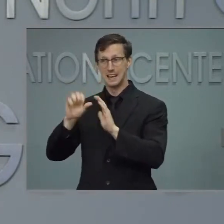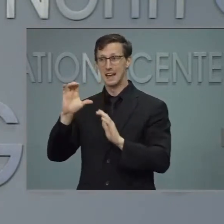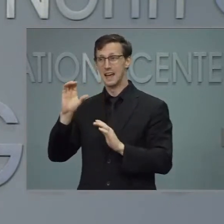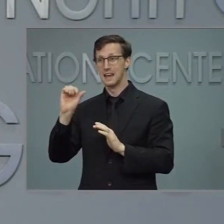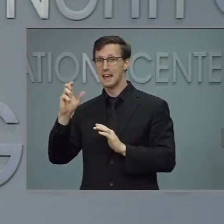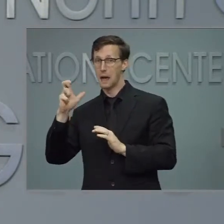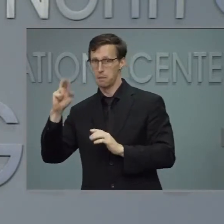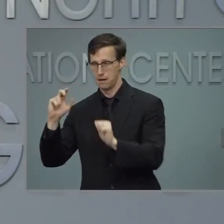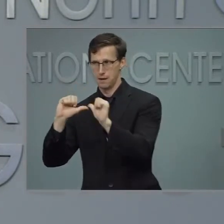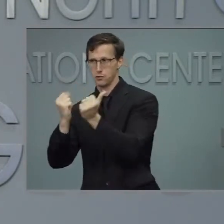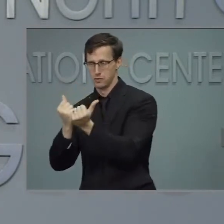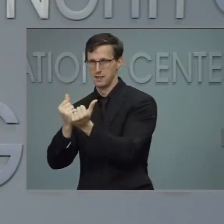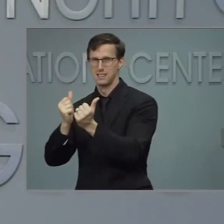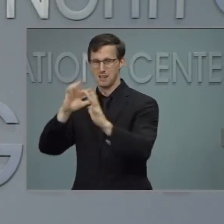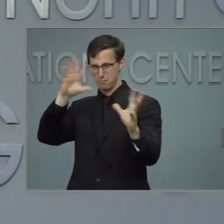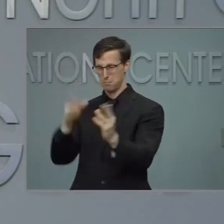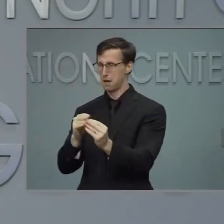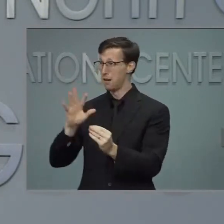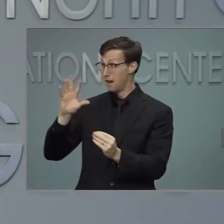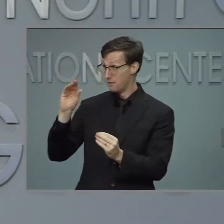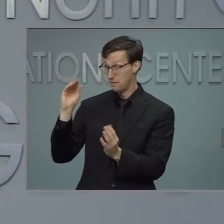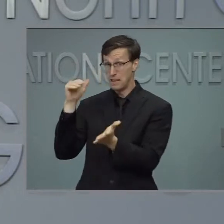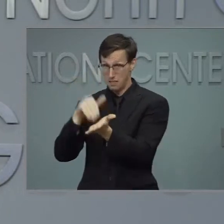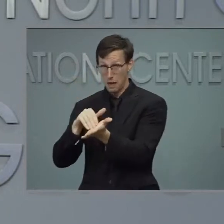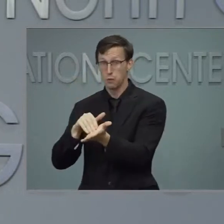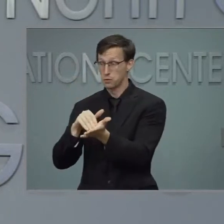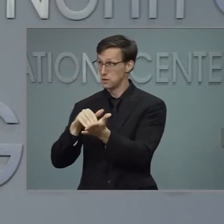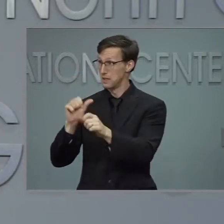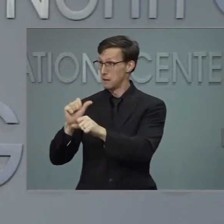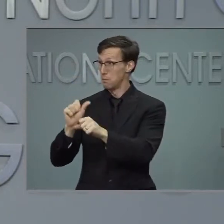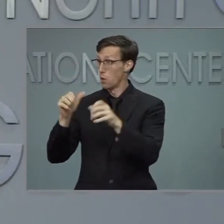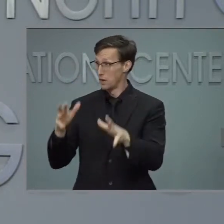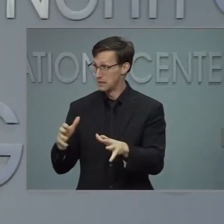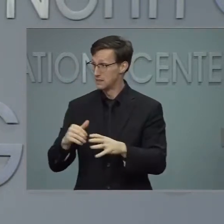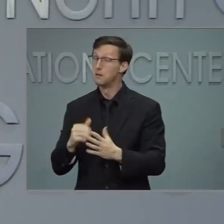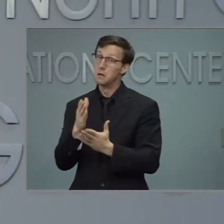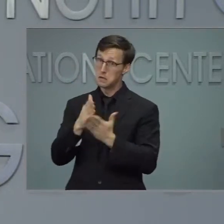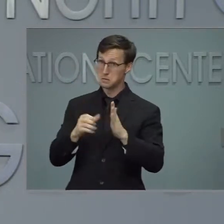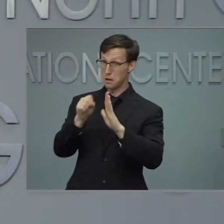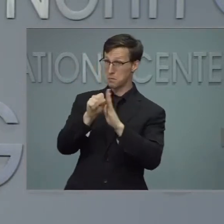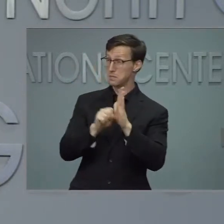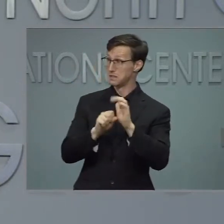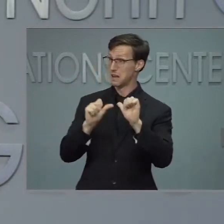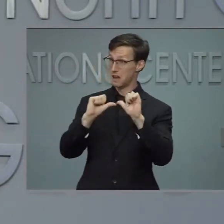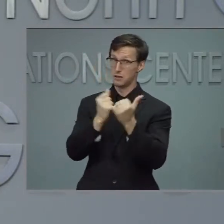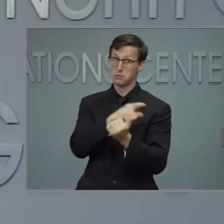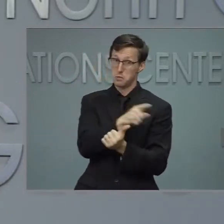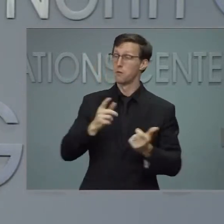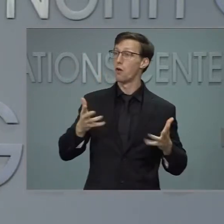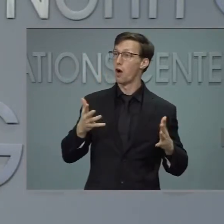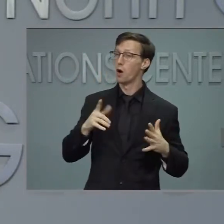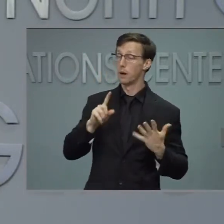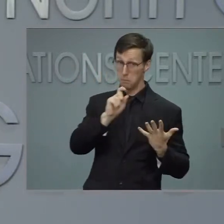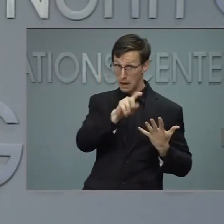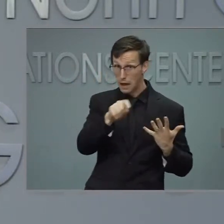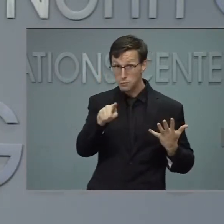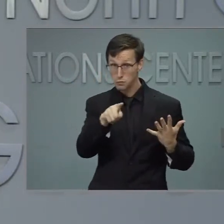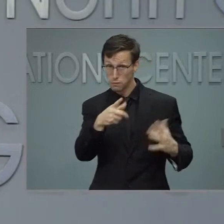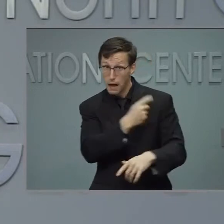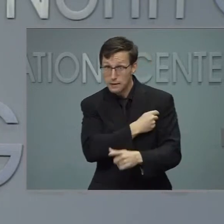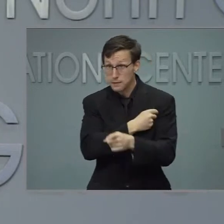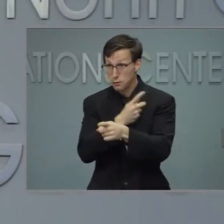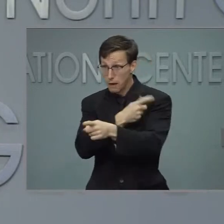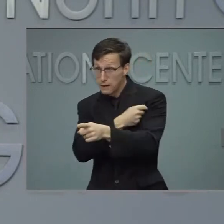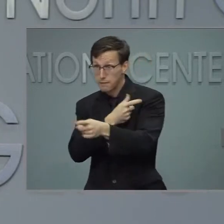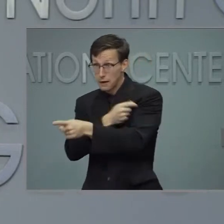asking people whether they are vaccinated, but we want to get this verification in place so that we know.